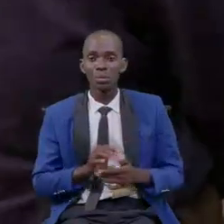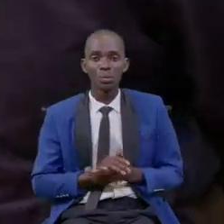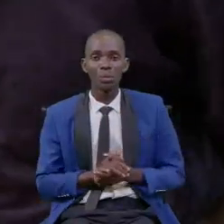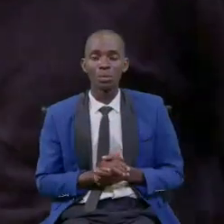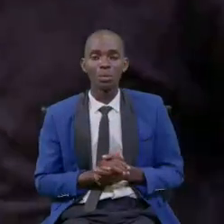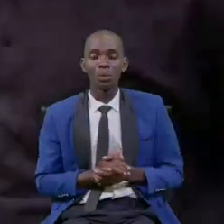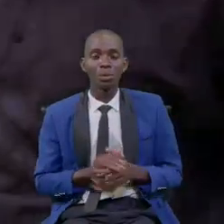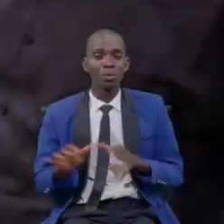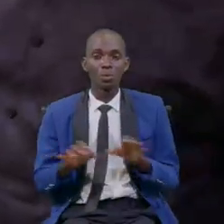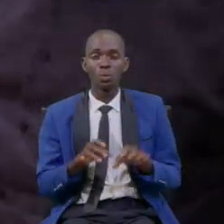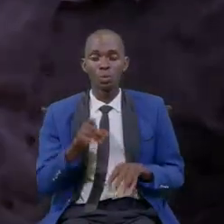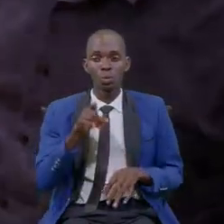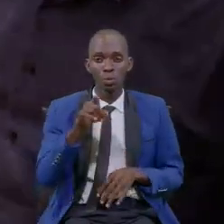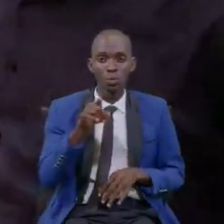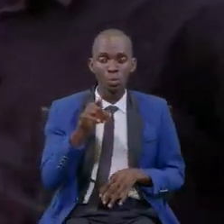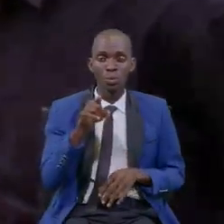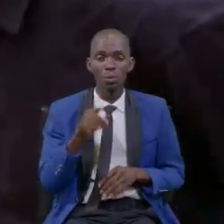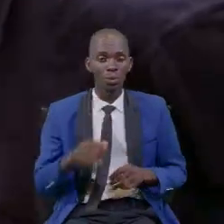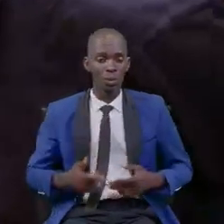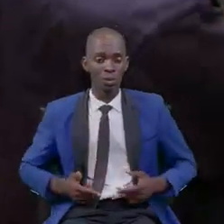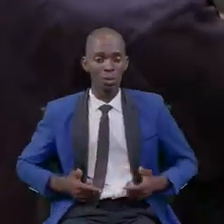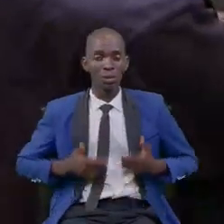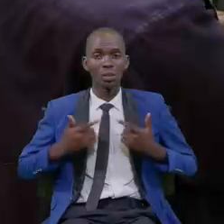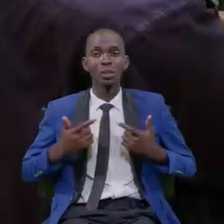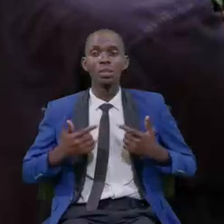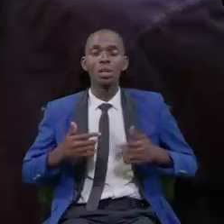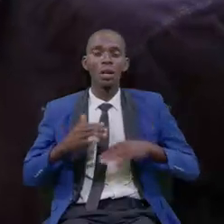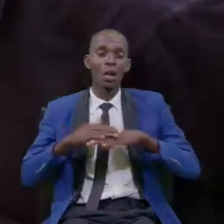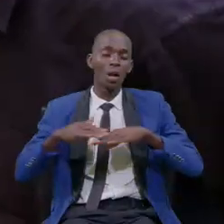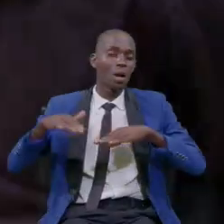You live above reproach.